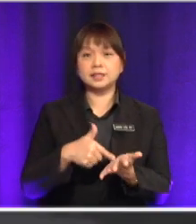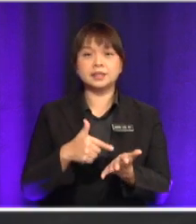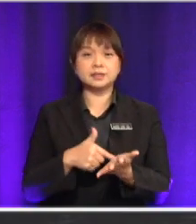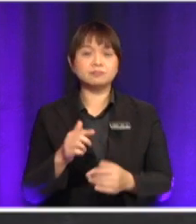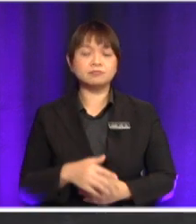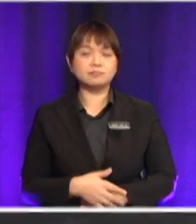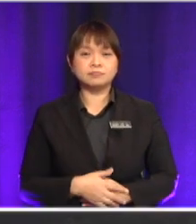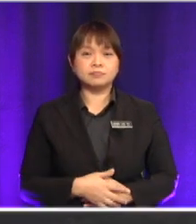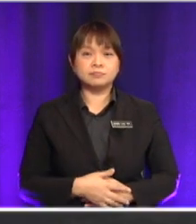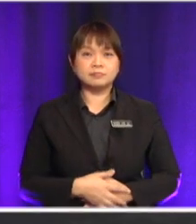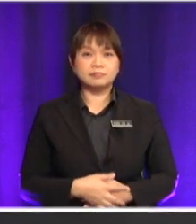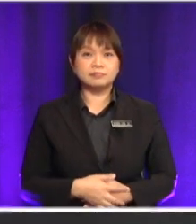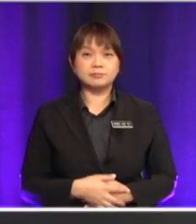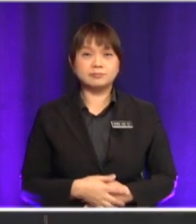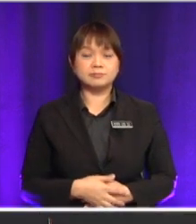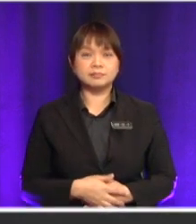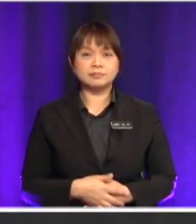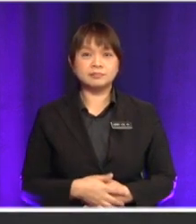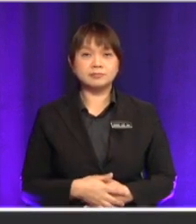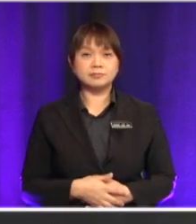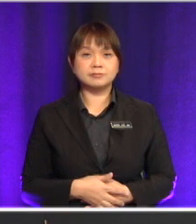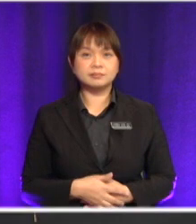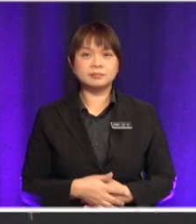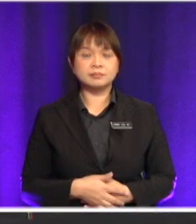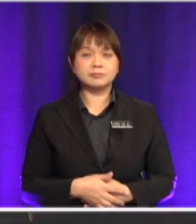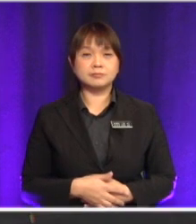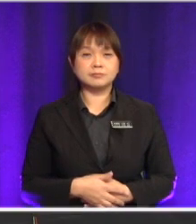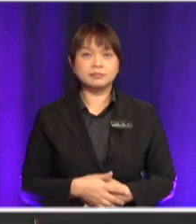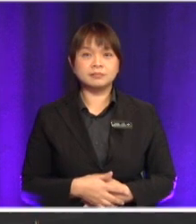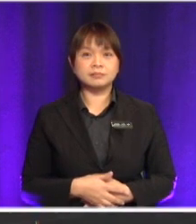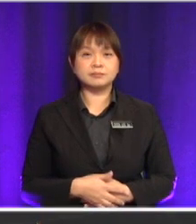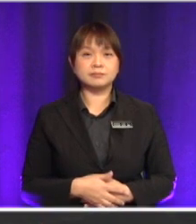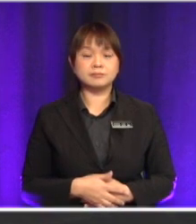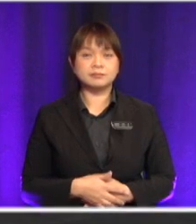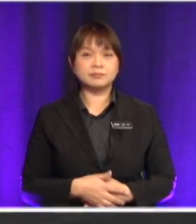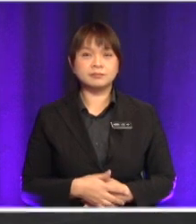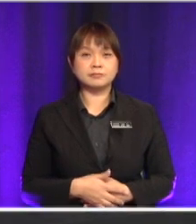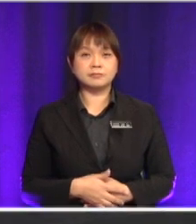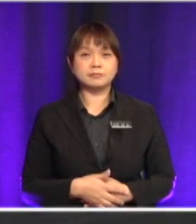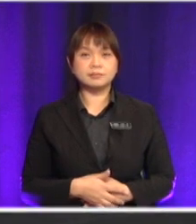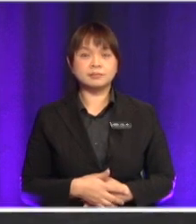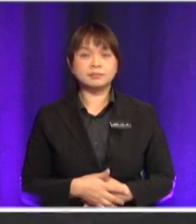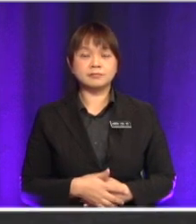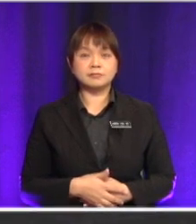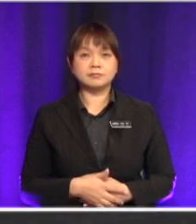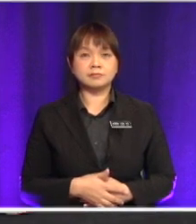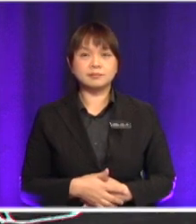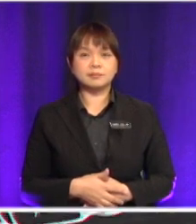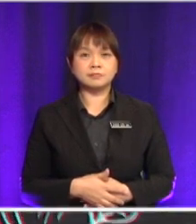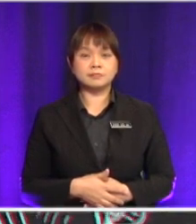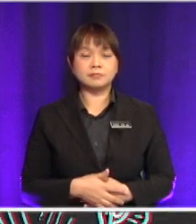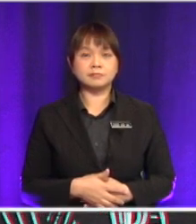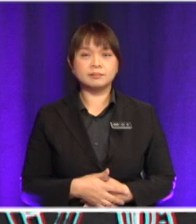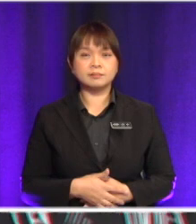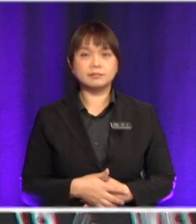for that guess. Interesting. Maybe somebody will make up a robotic milk. Okay, come on. It's not robotic milk. I'll give you one last